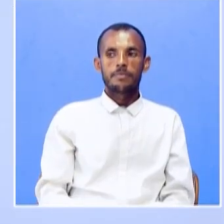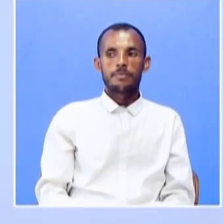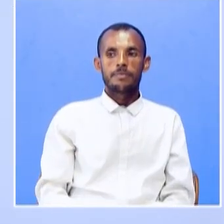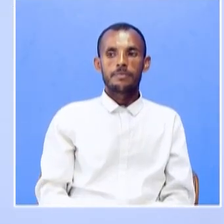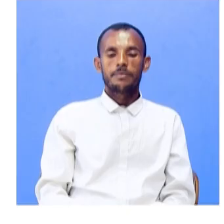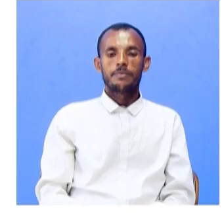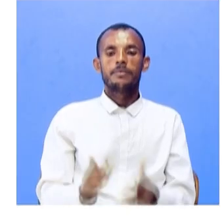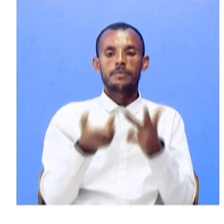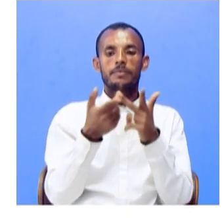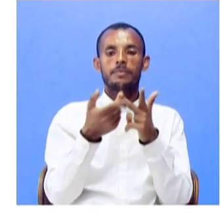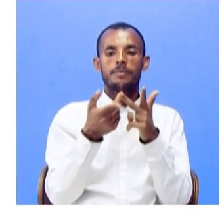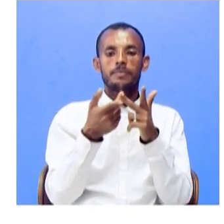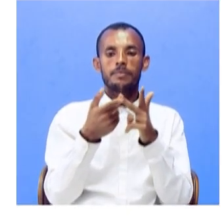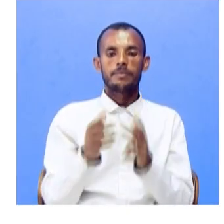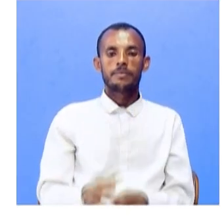Third,